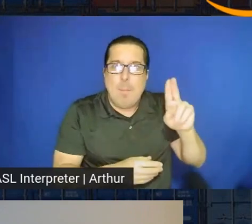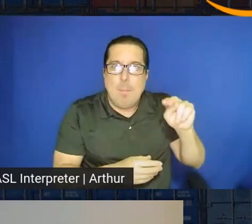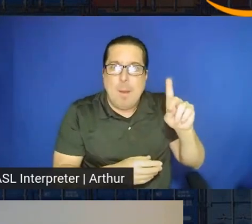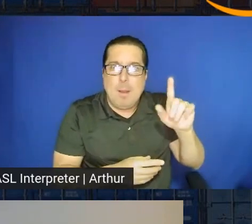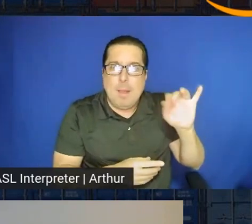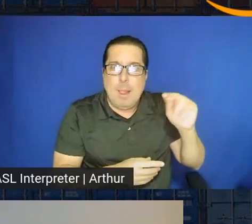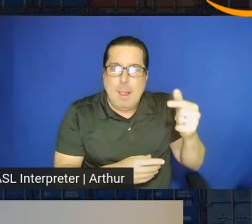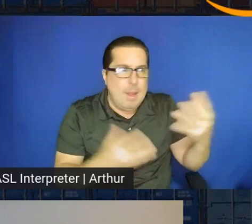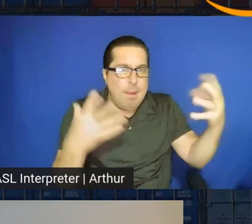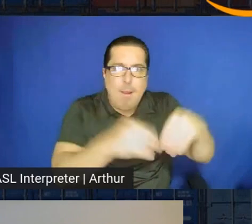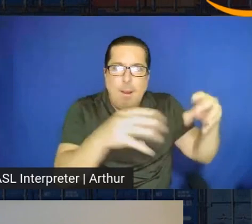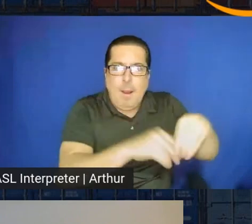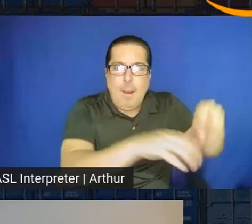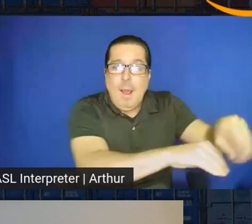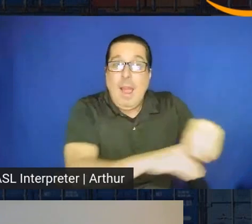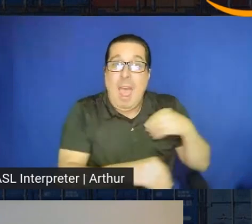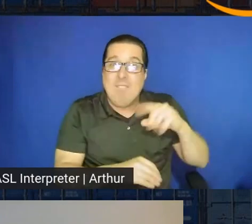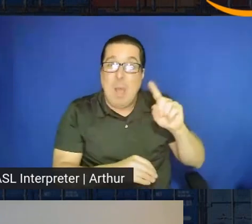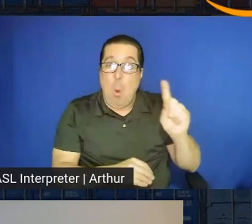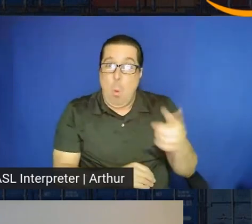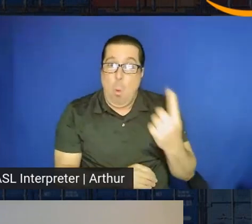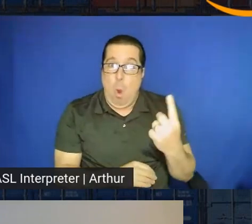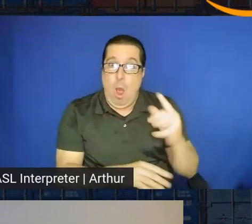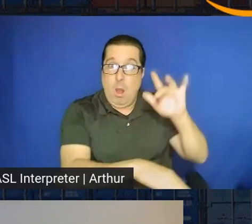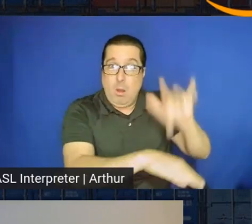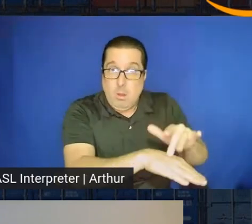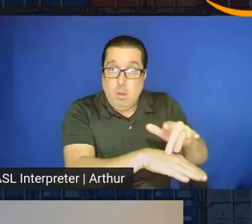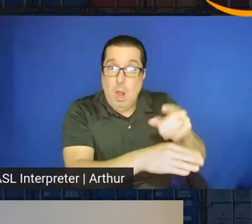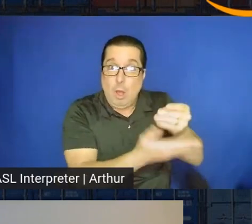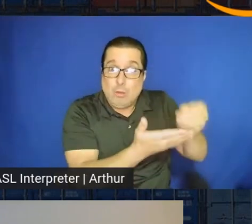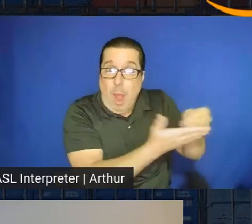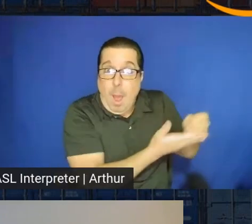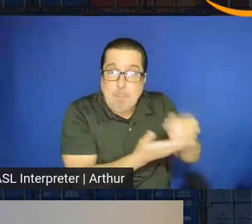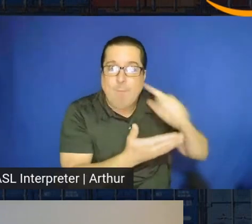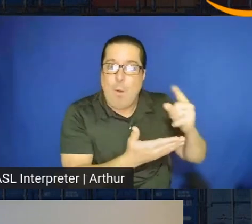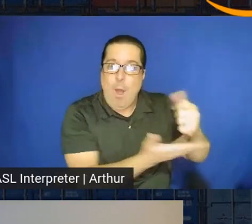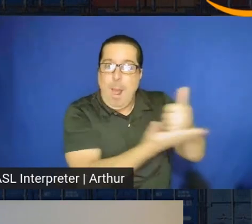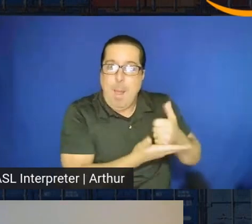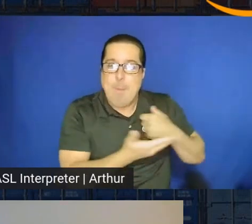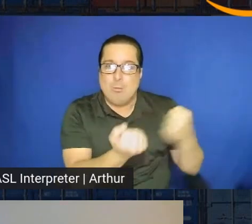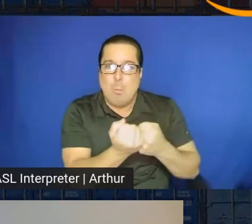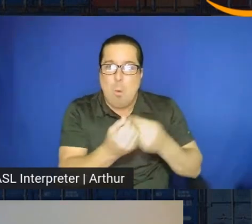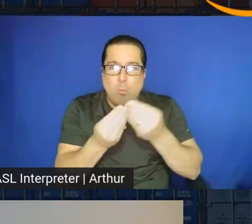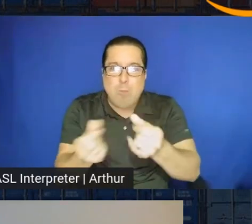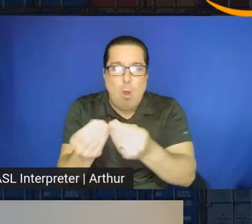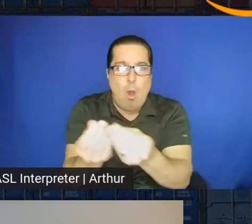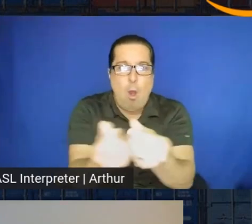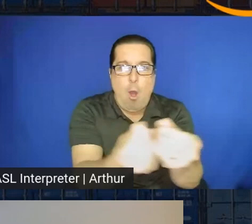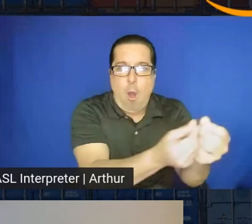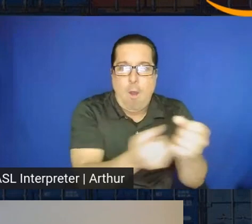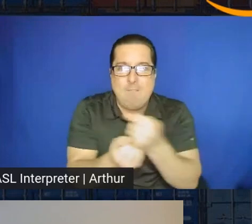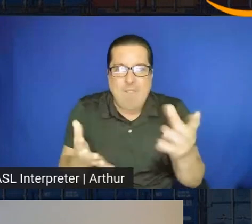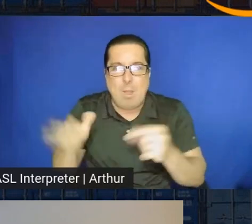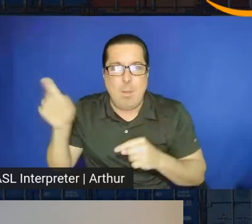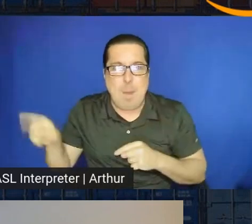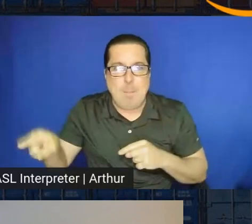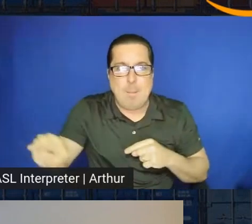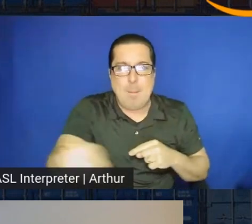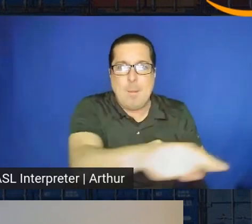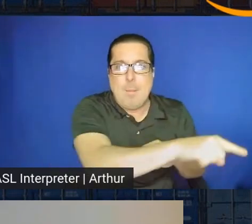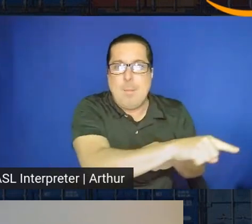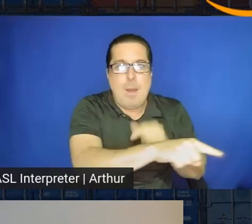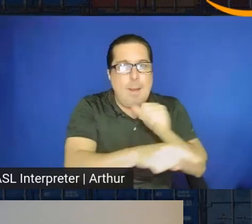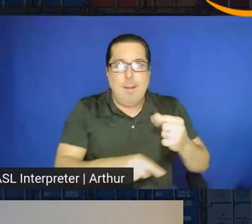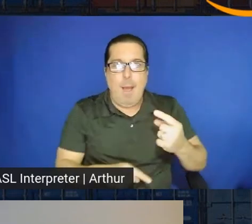that single-stop shop support just from AWS, and that reduces an operational overhead for them a lot of times as